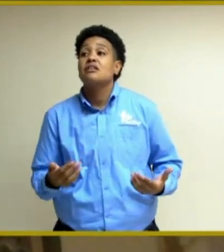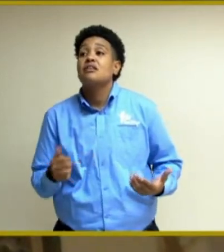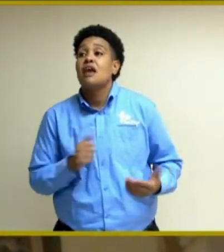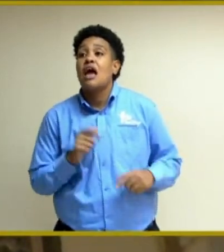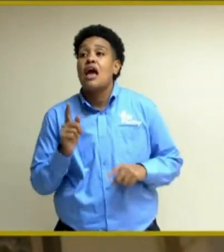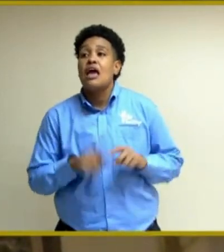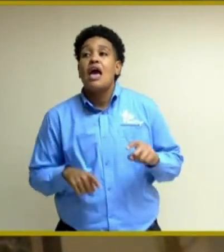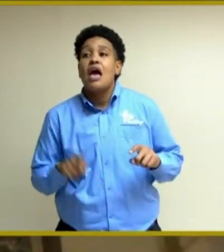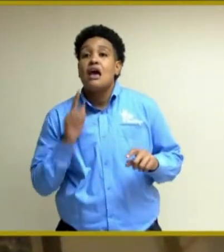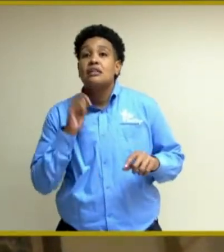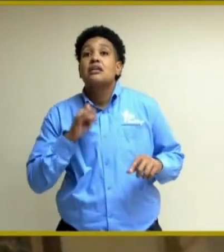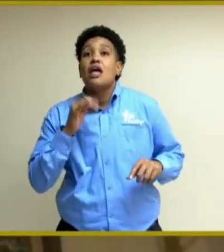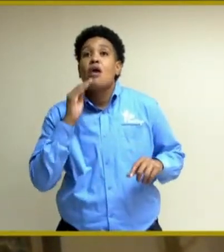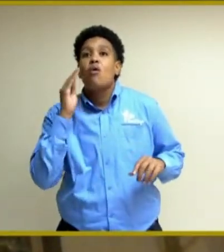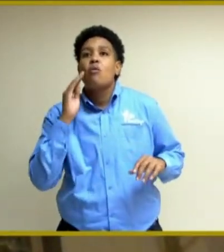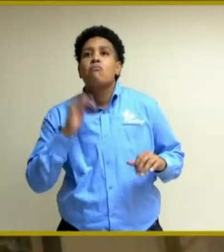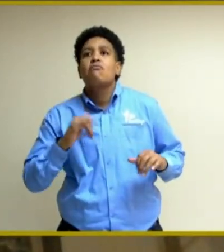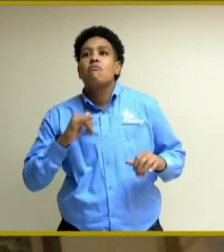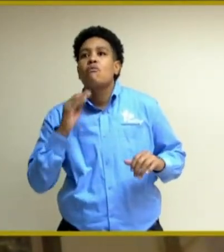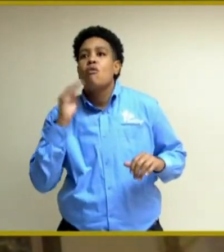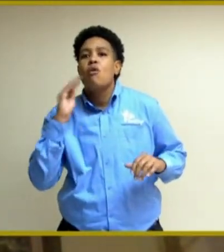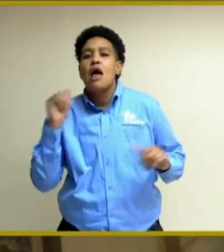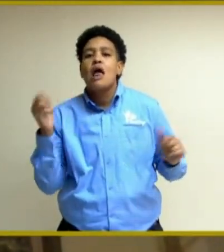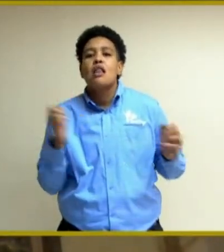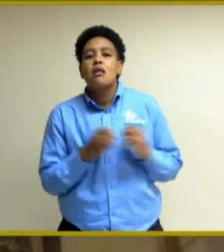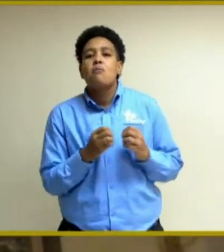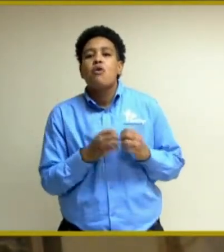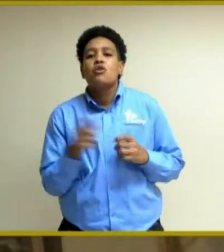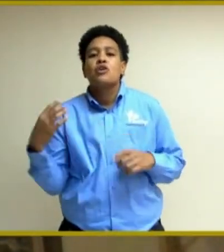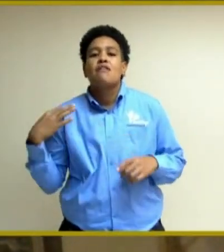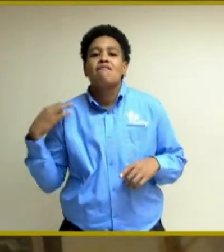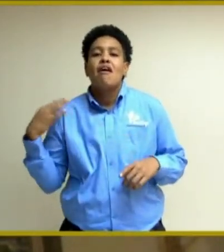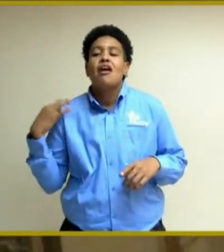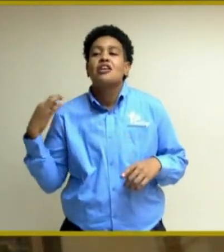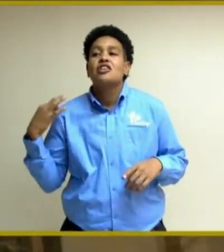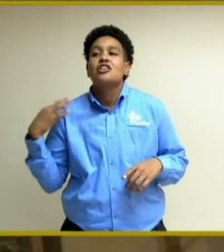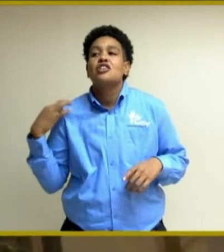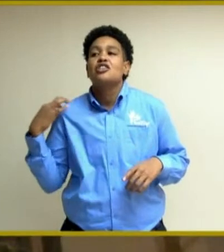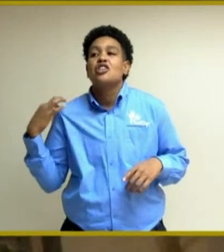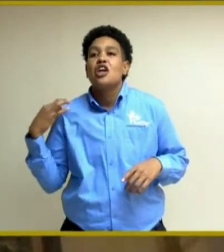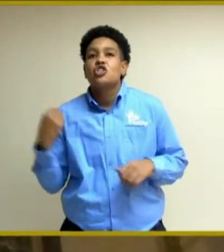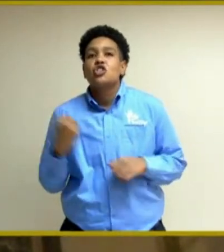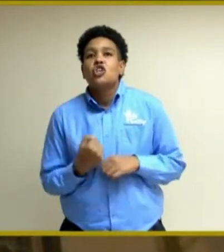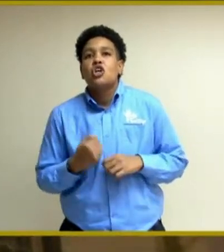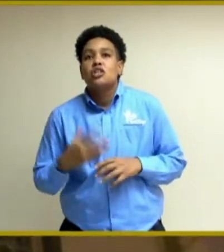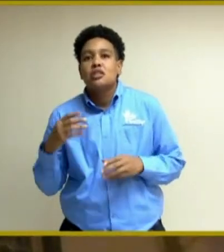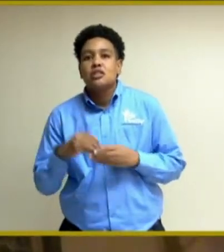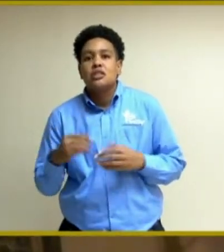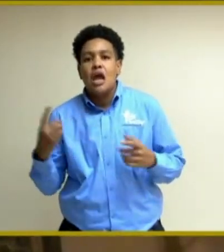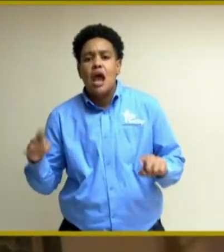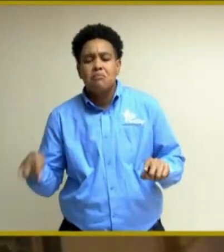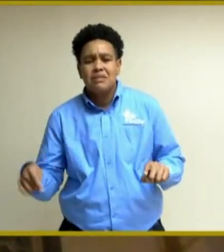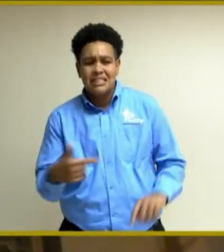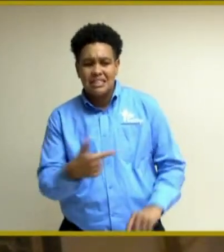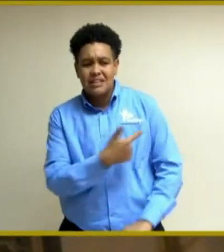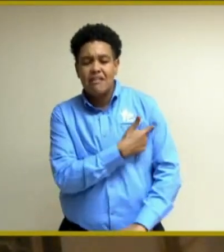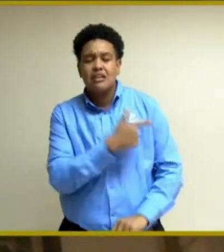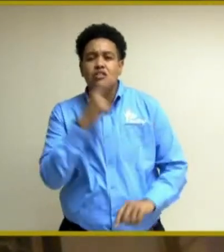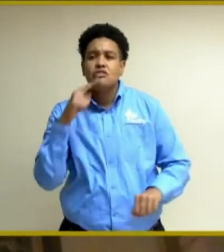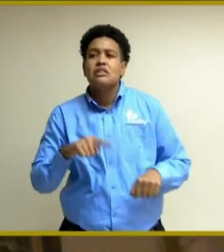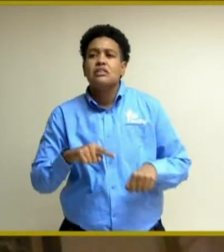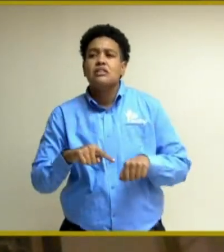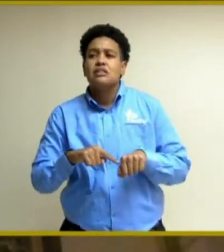can't take this locked up in the house anymore. She volunteers with a church. So this vaccine is the